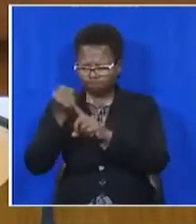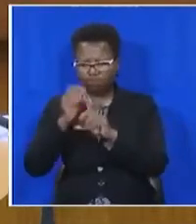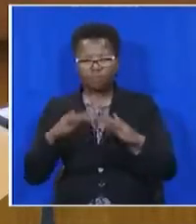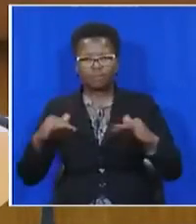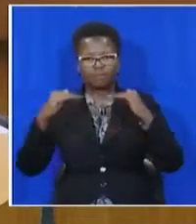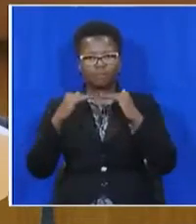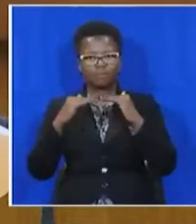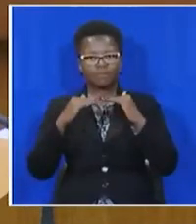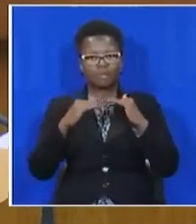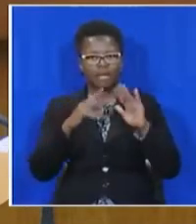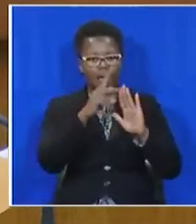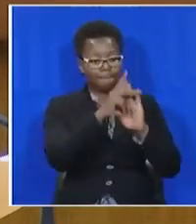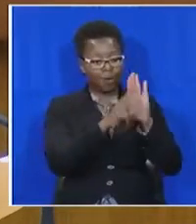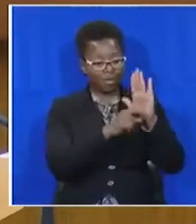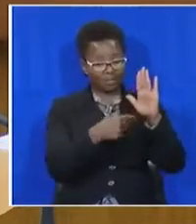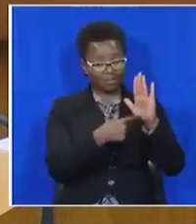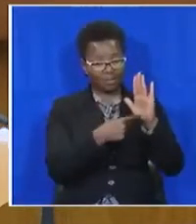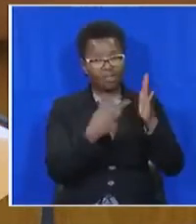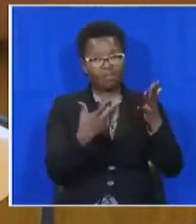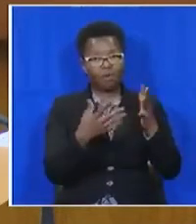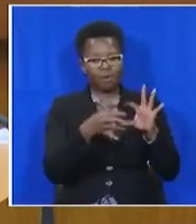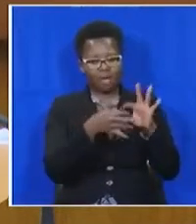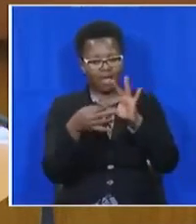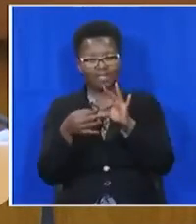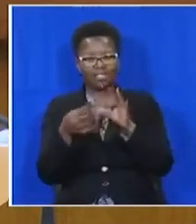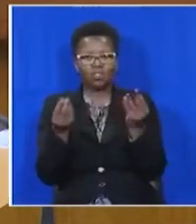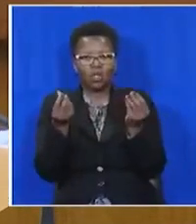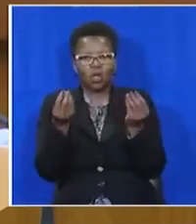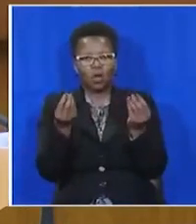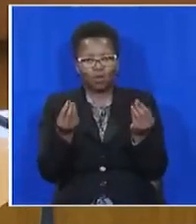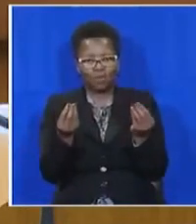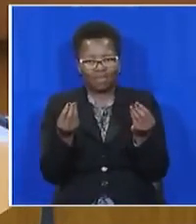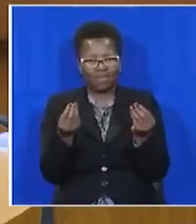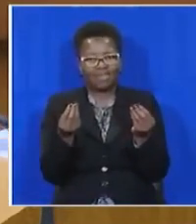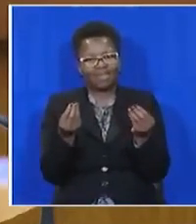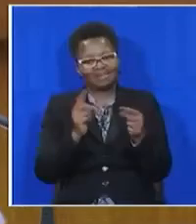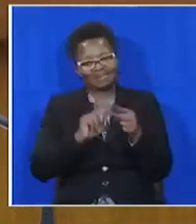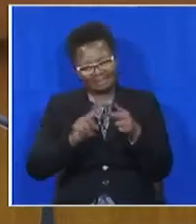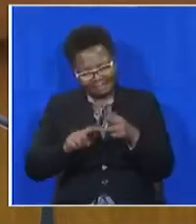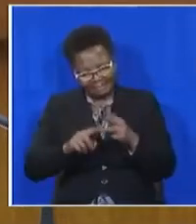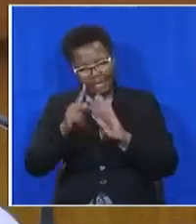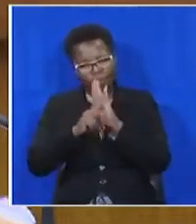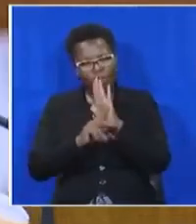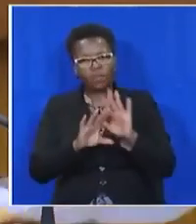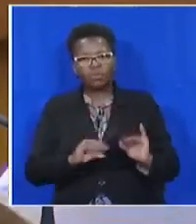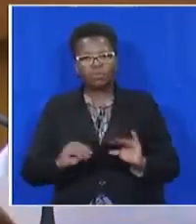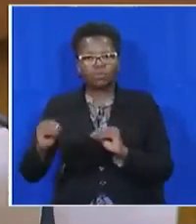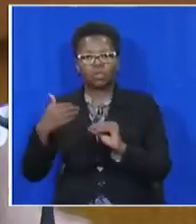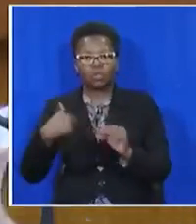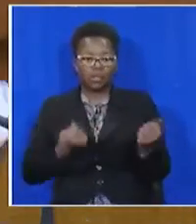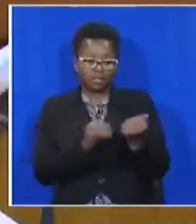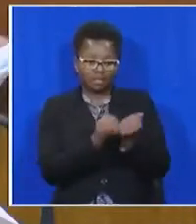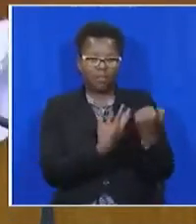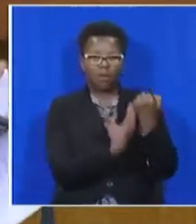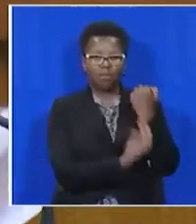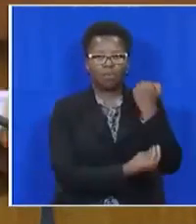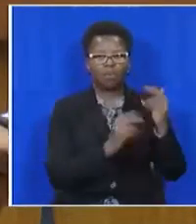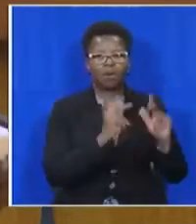socio-economic policies and political will, among others, to stand on the side of the